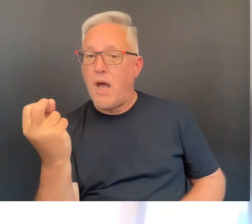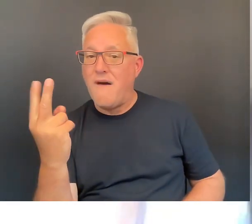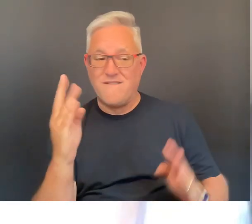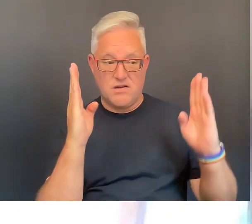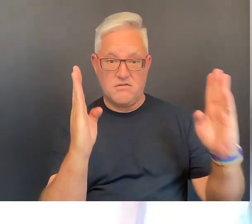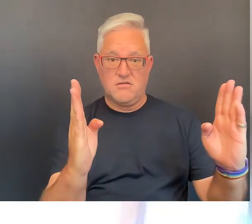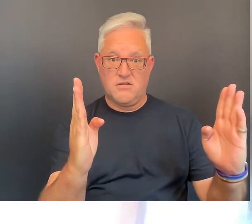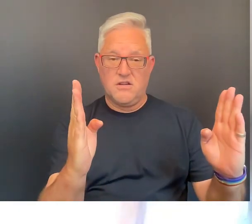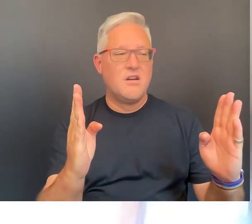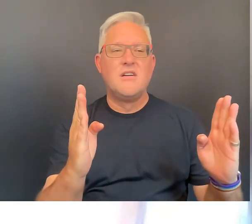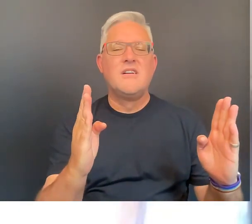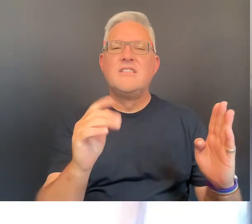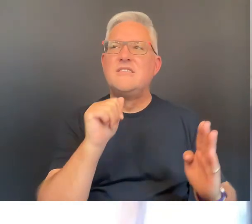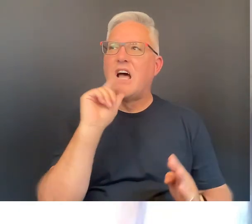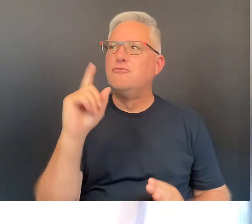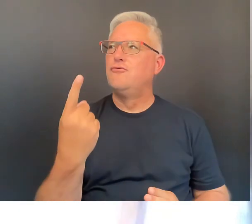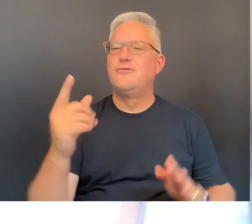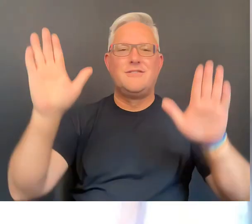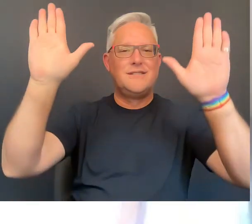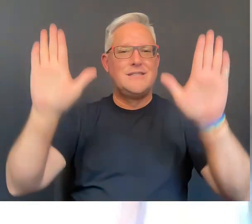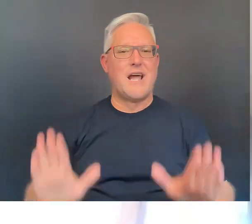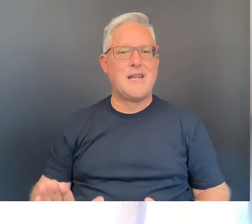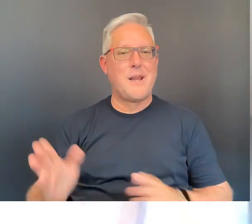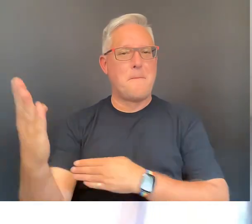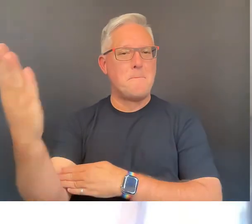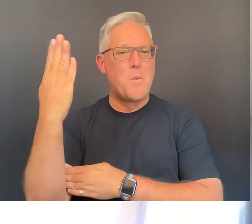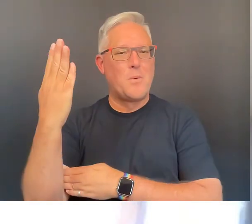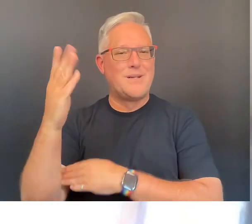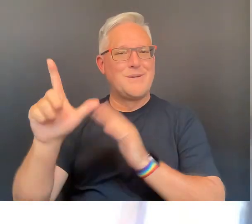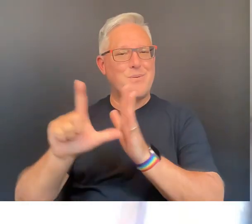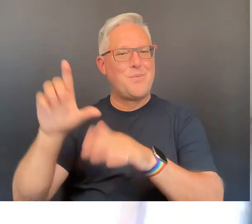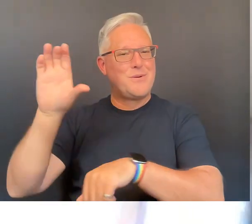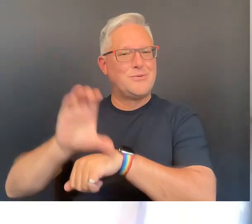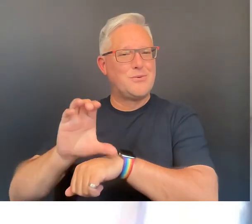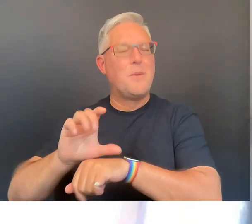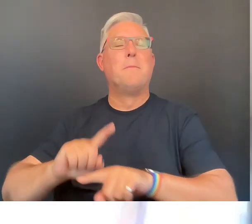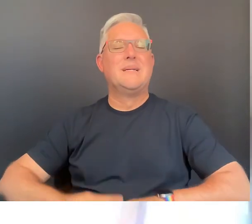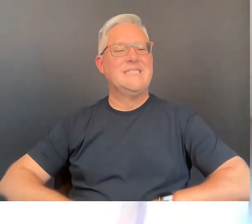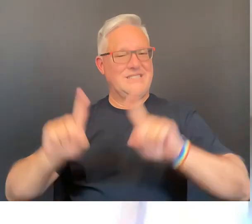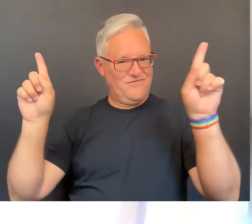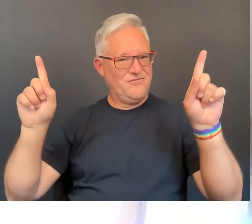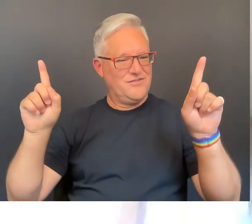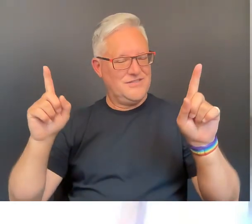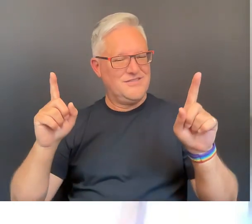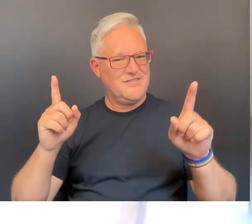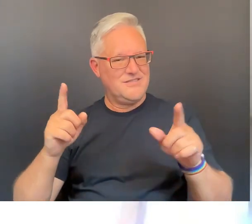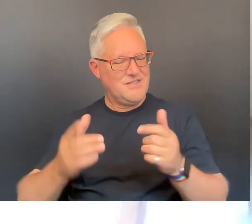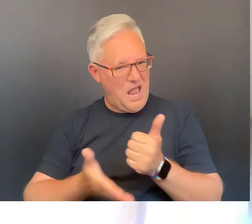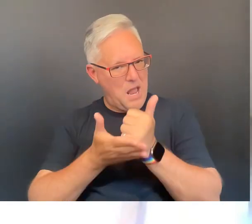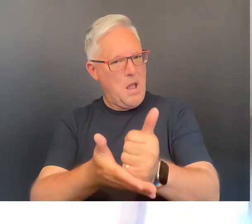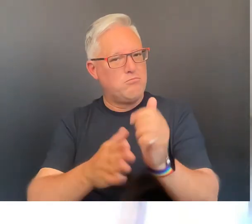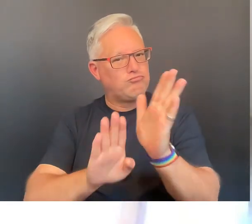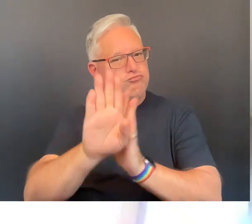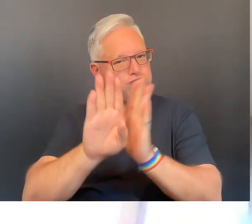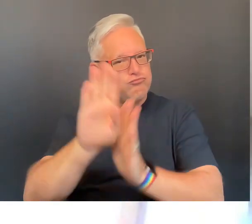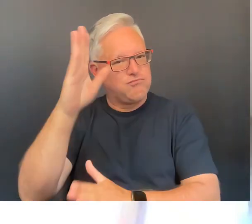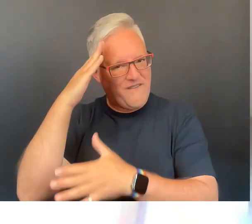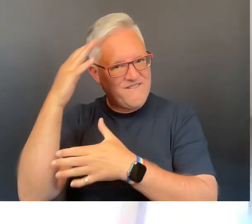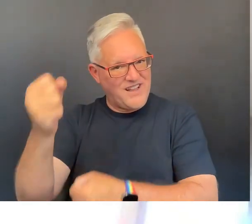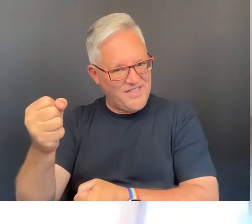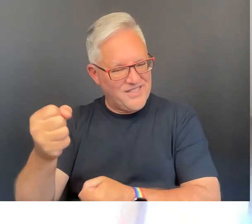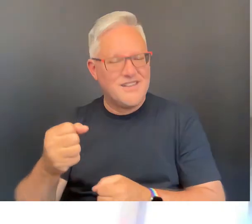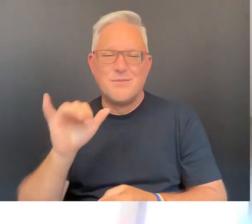the standard Sunday morning of a Lutheran church. So that's what we're doing.